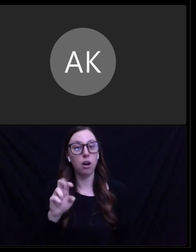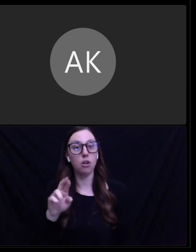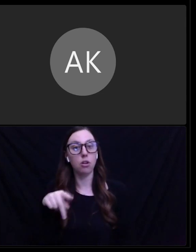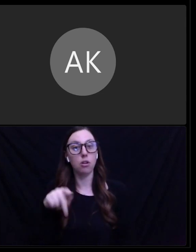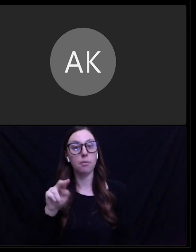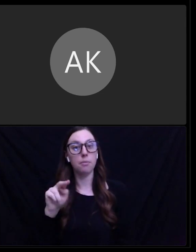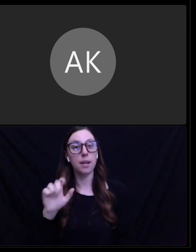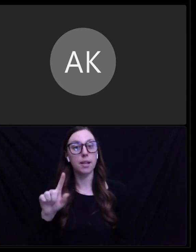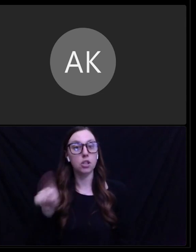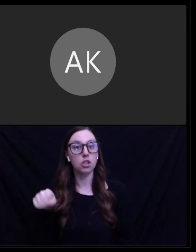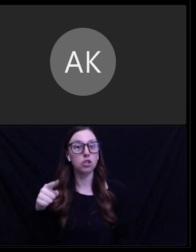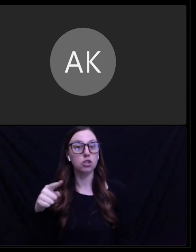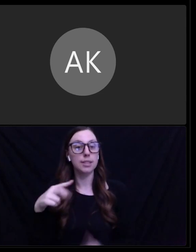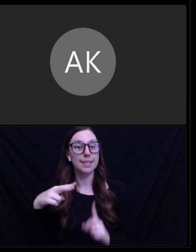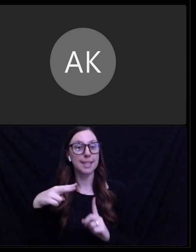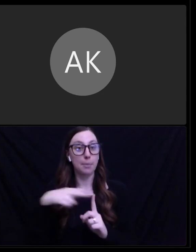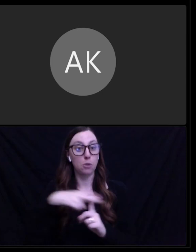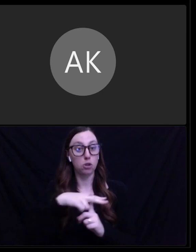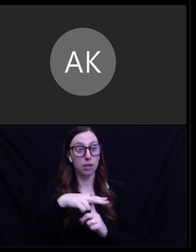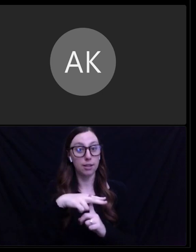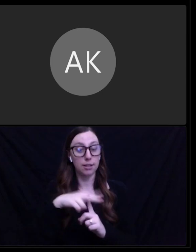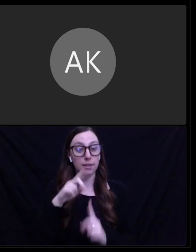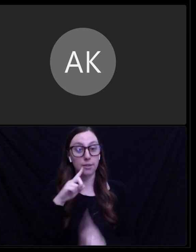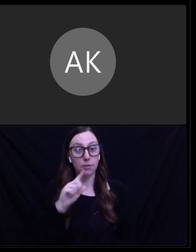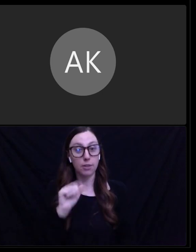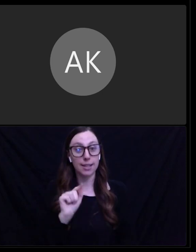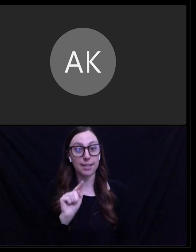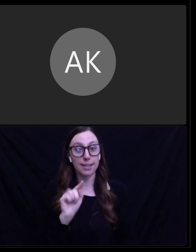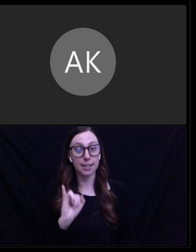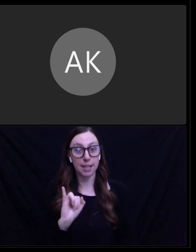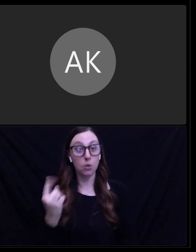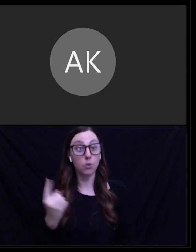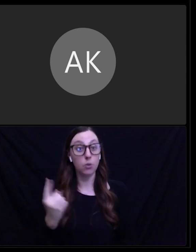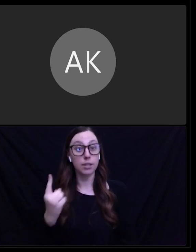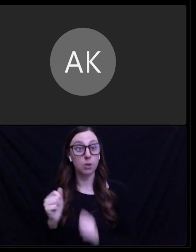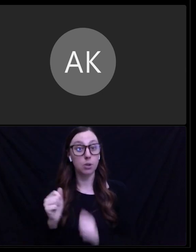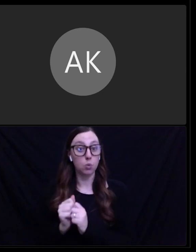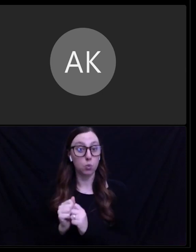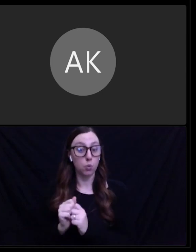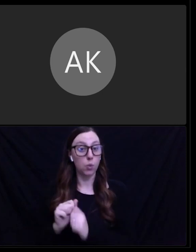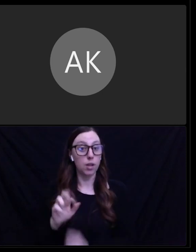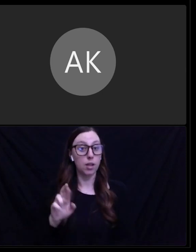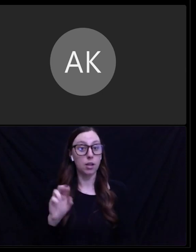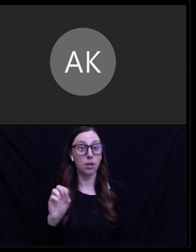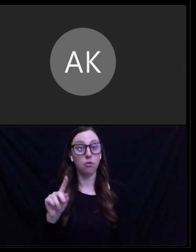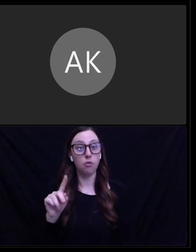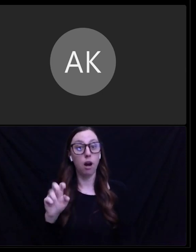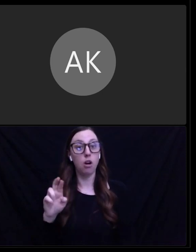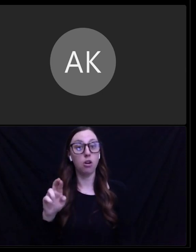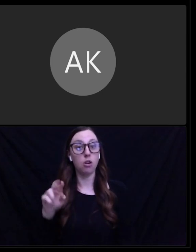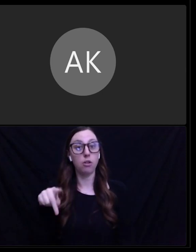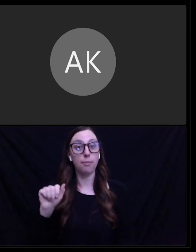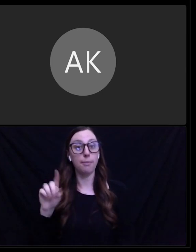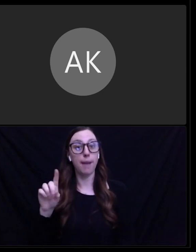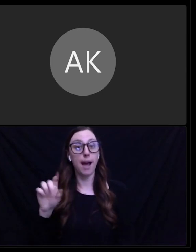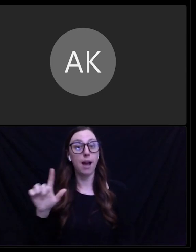input jack in the ATI where someone with a rocker paddle can jack their rocker paddle into it.